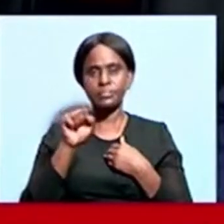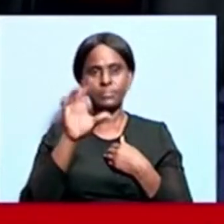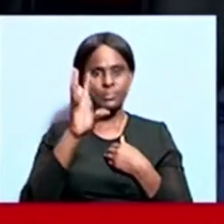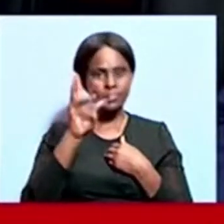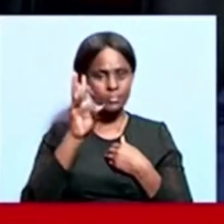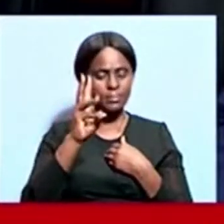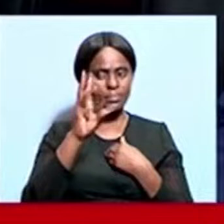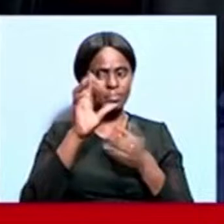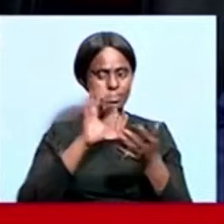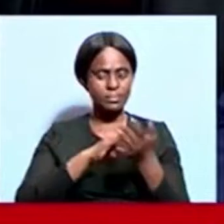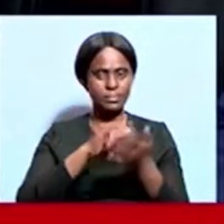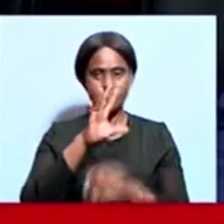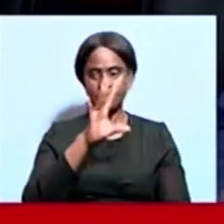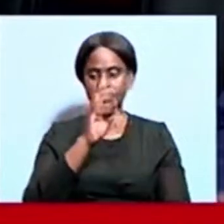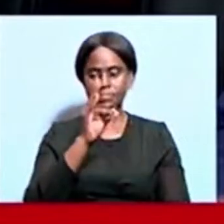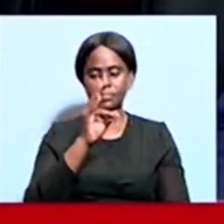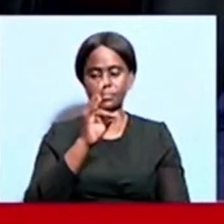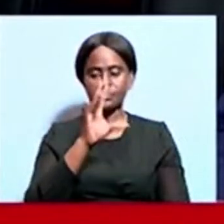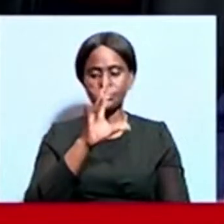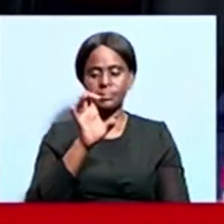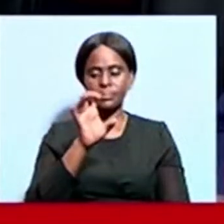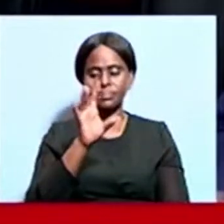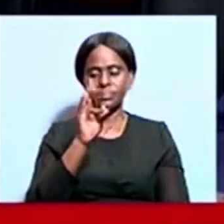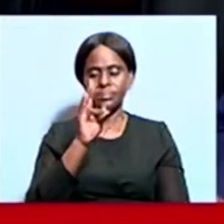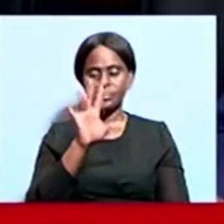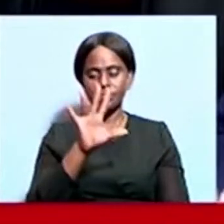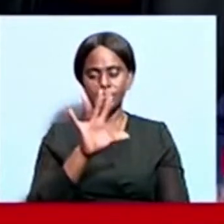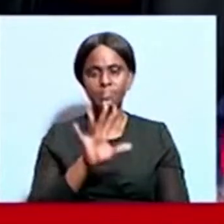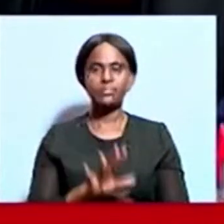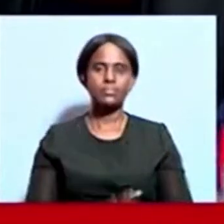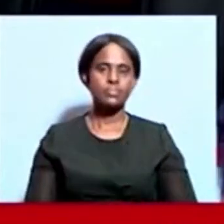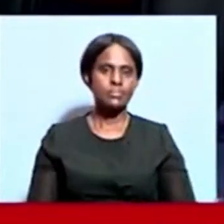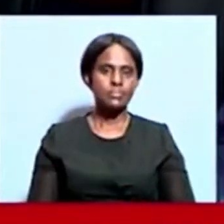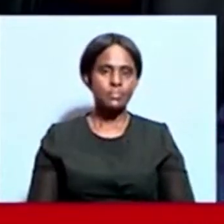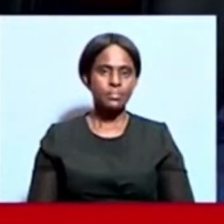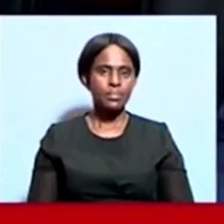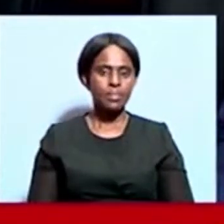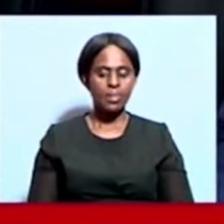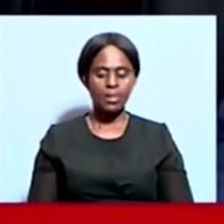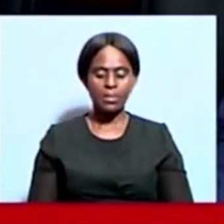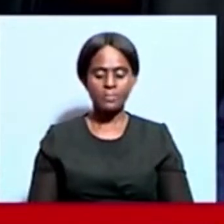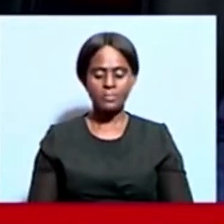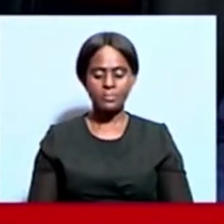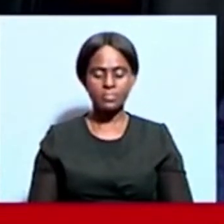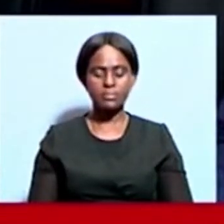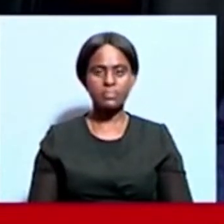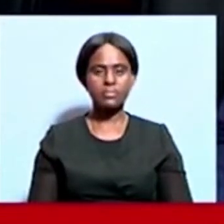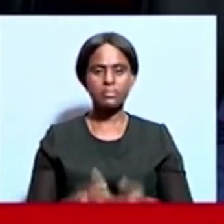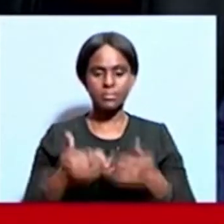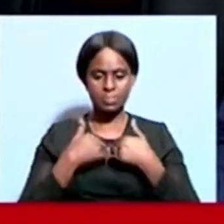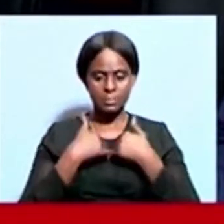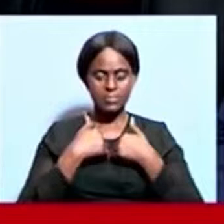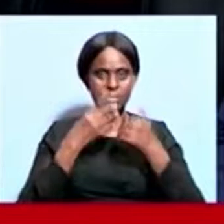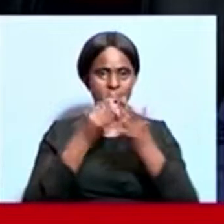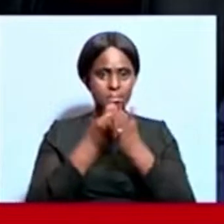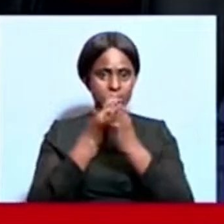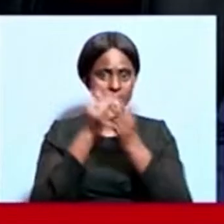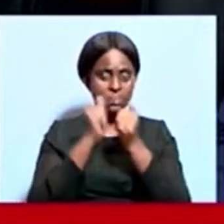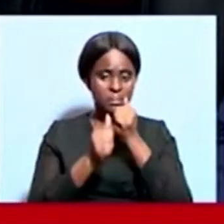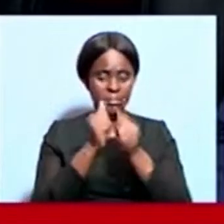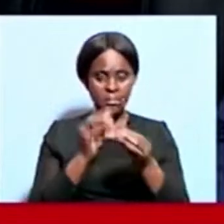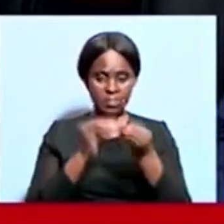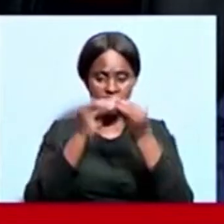16,575. Page 7. Yeah, page 7. There is an interest which was earned from that account